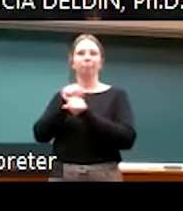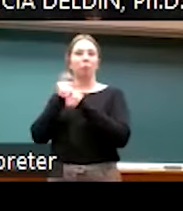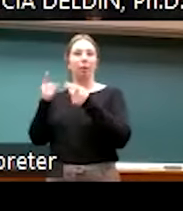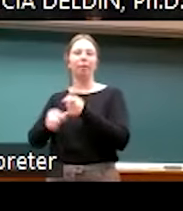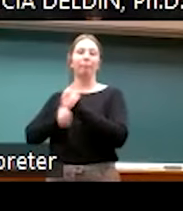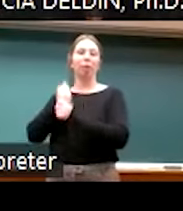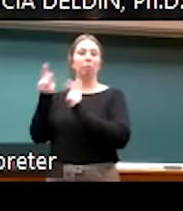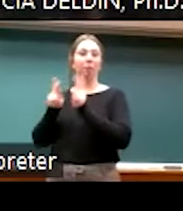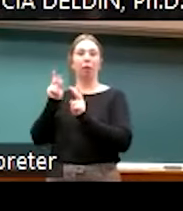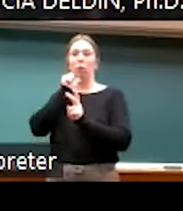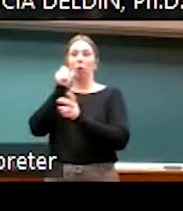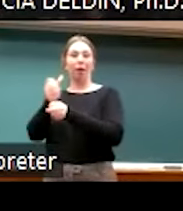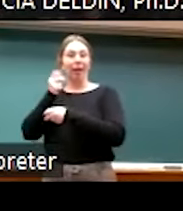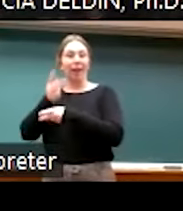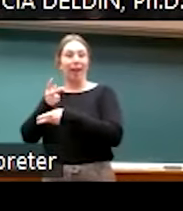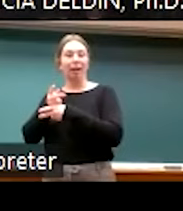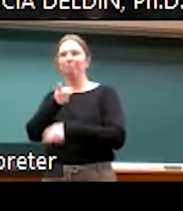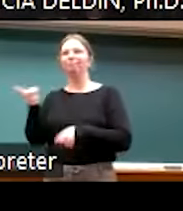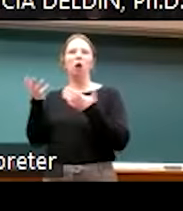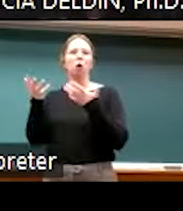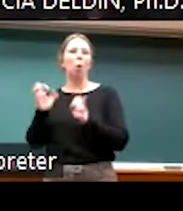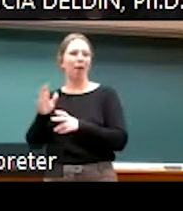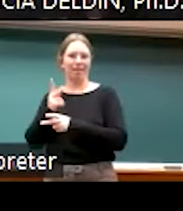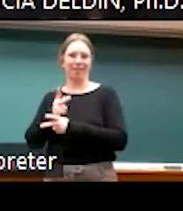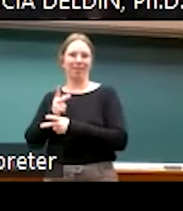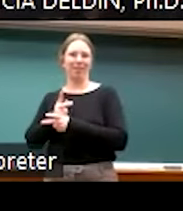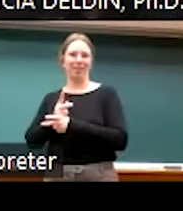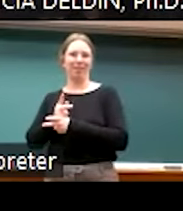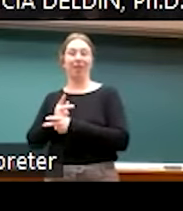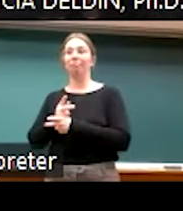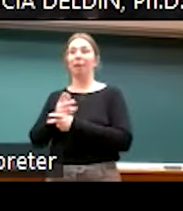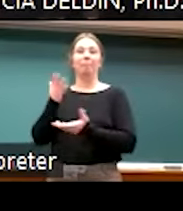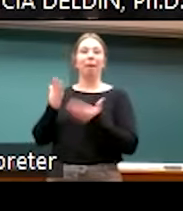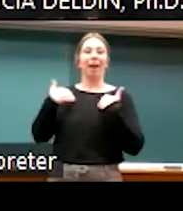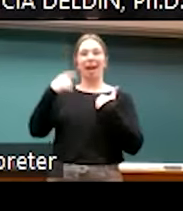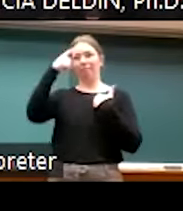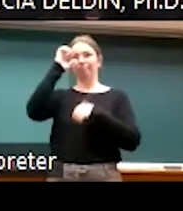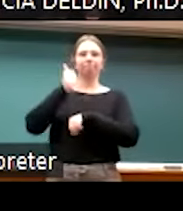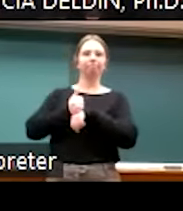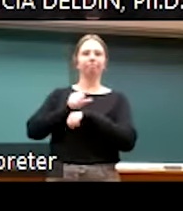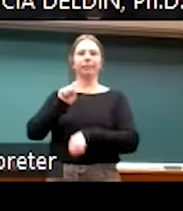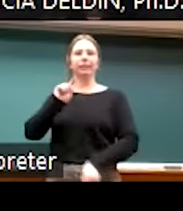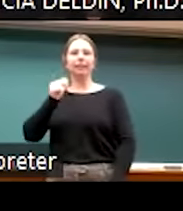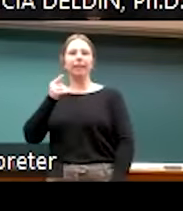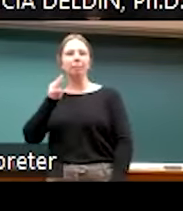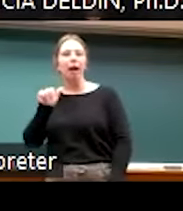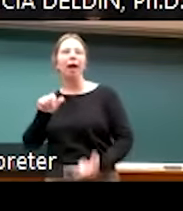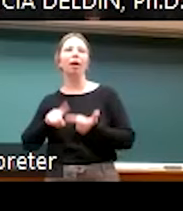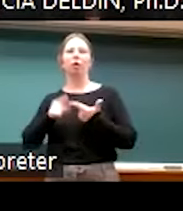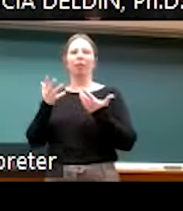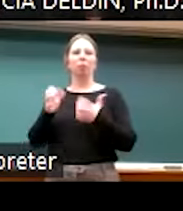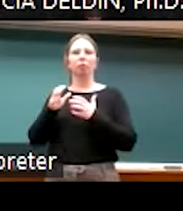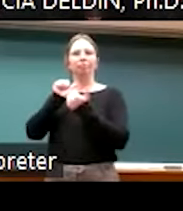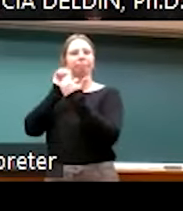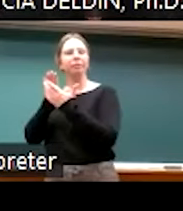don't want to, either due to stigma or they want to fix it on their own or they don't even identify it as a problem. And again, this is the number one